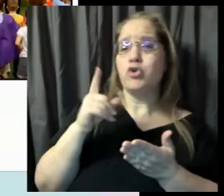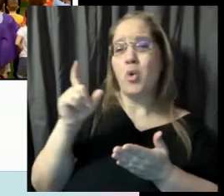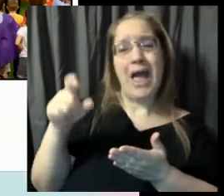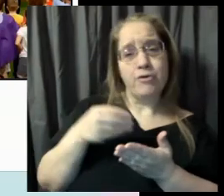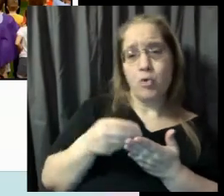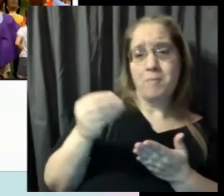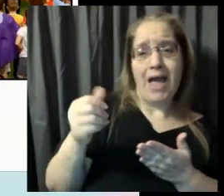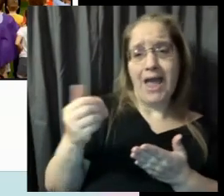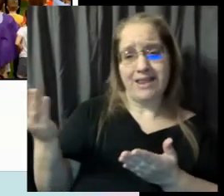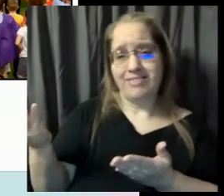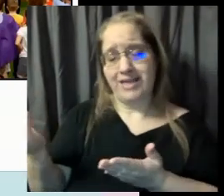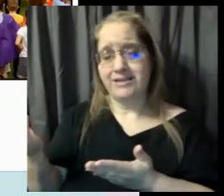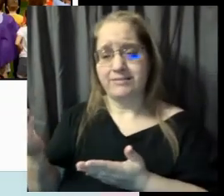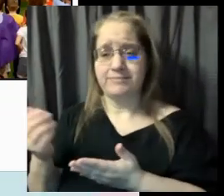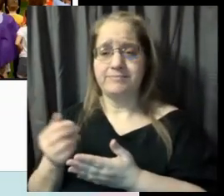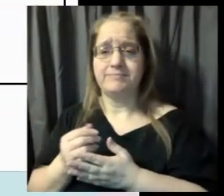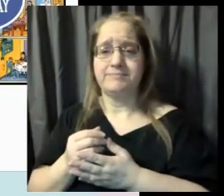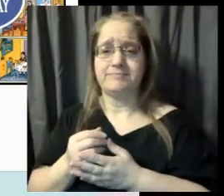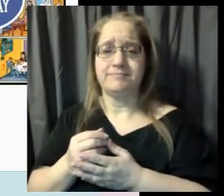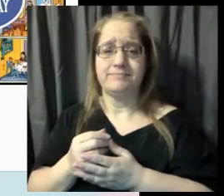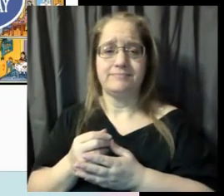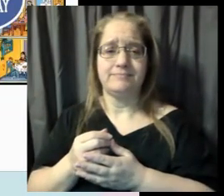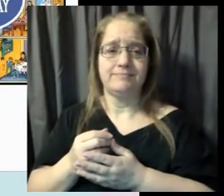anything, or you don't need anything at all.